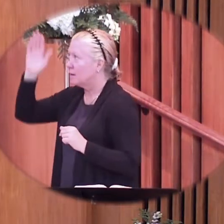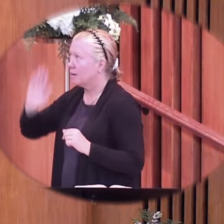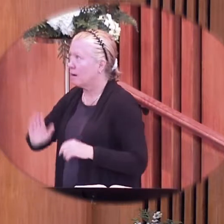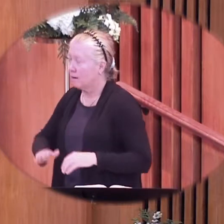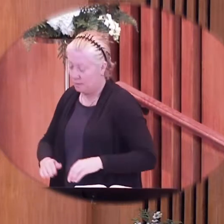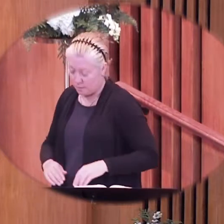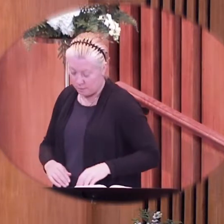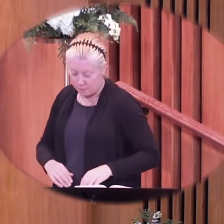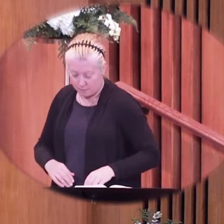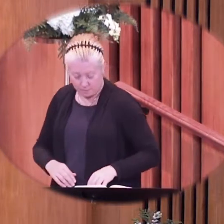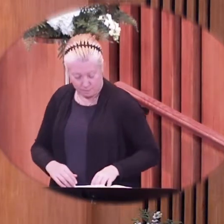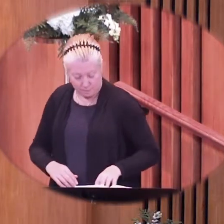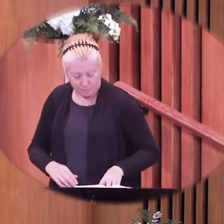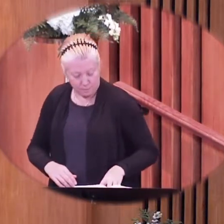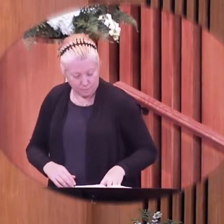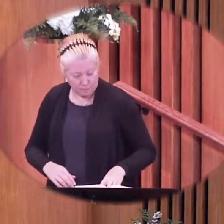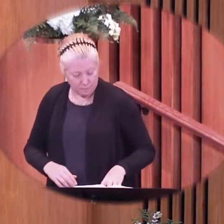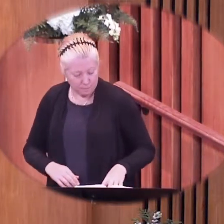to God.